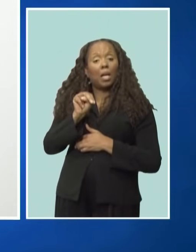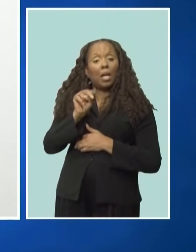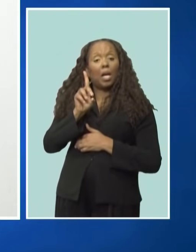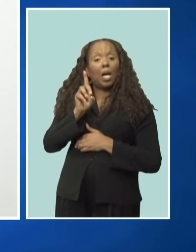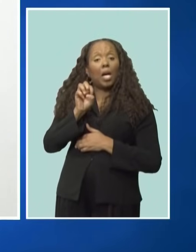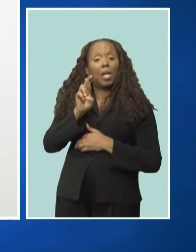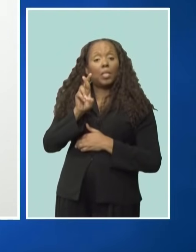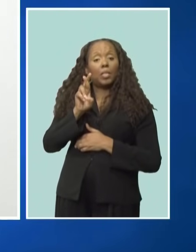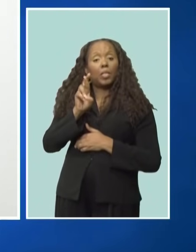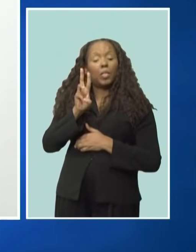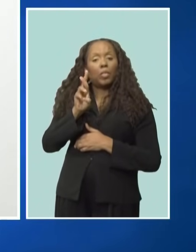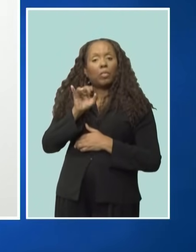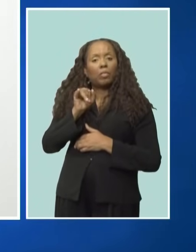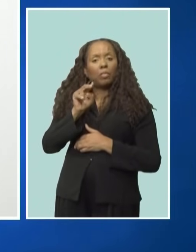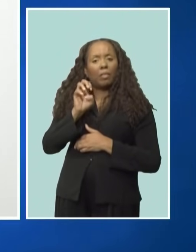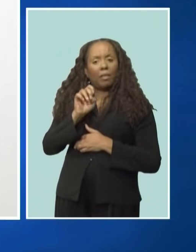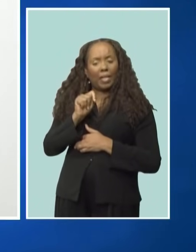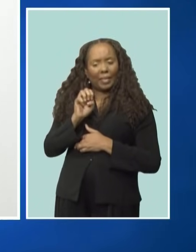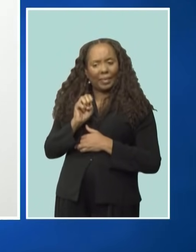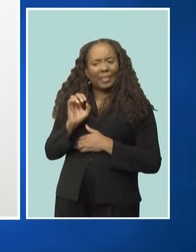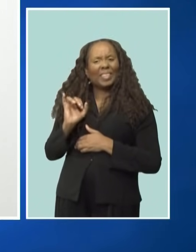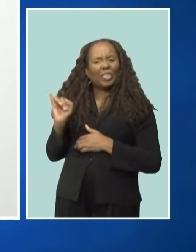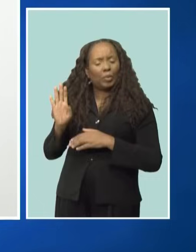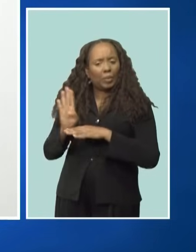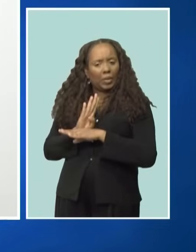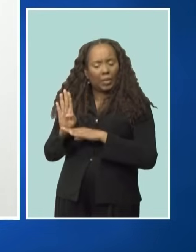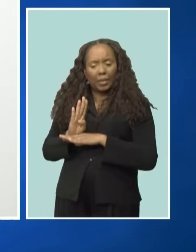any boots on the ground, as we say, and so we